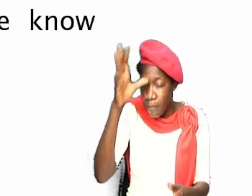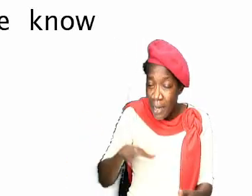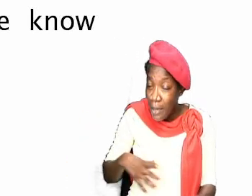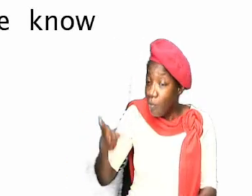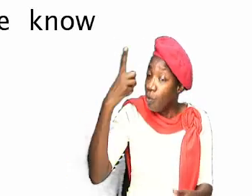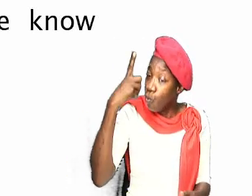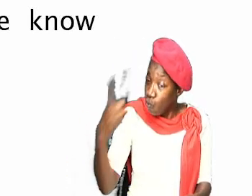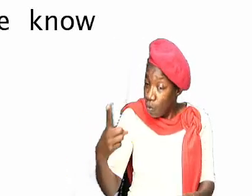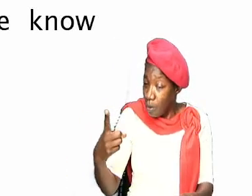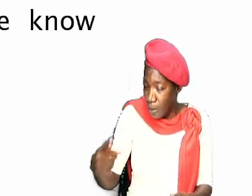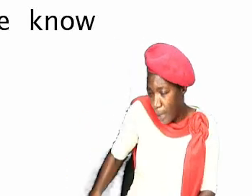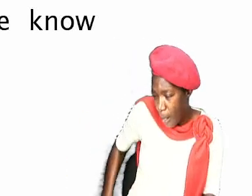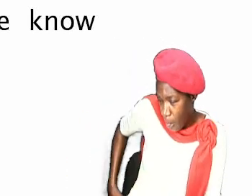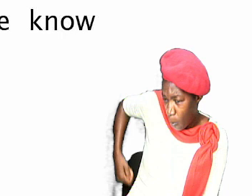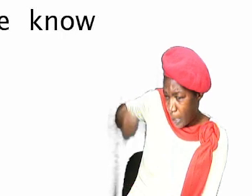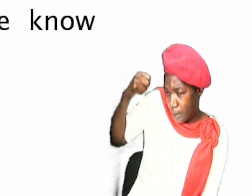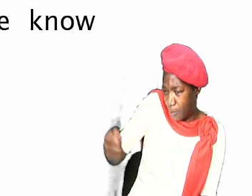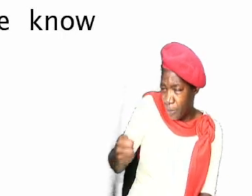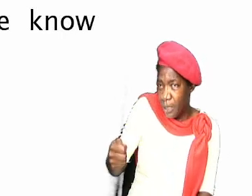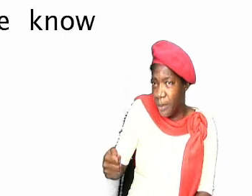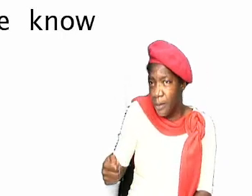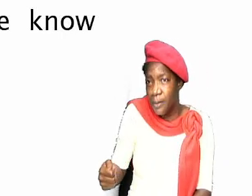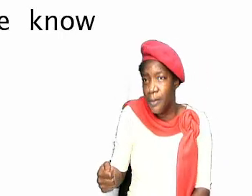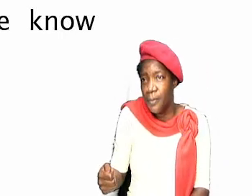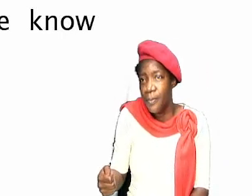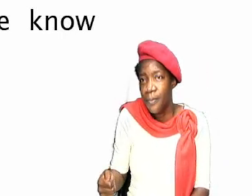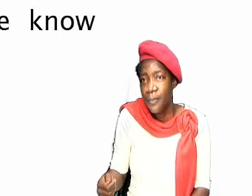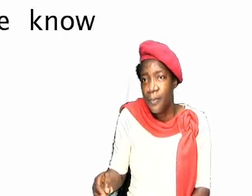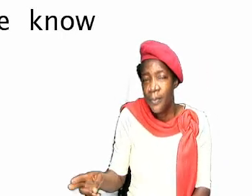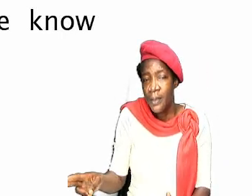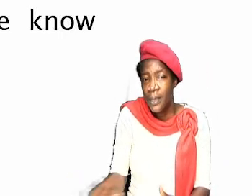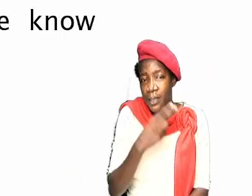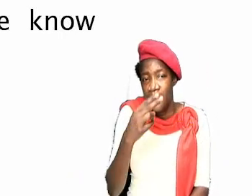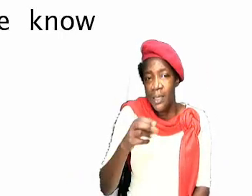spear. 2 Samuel 23,